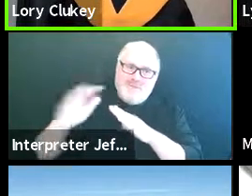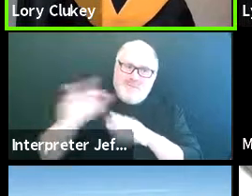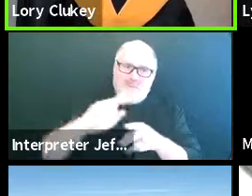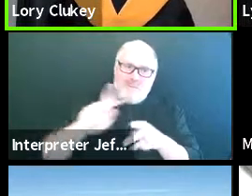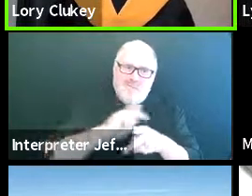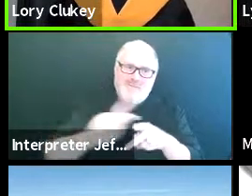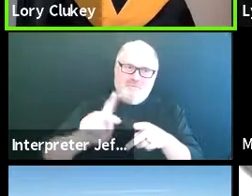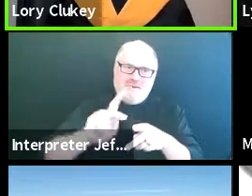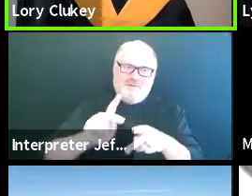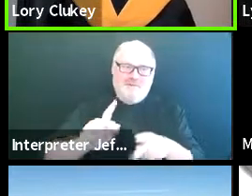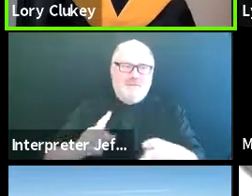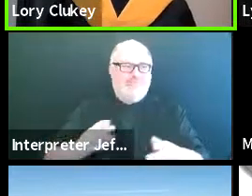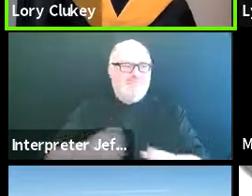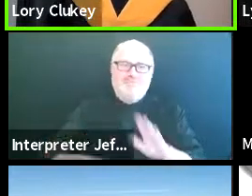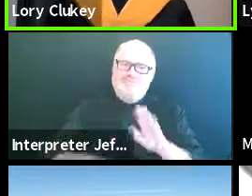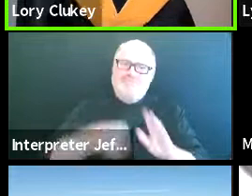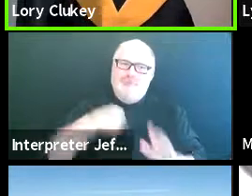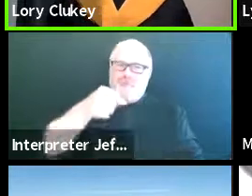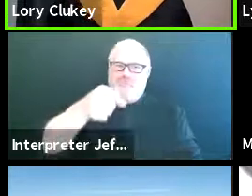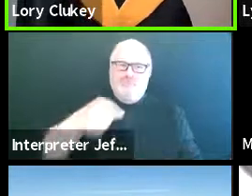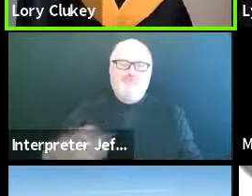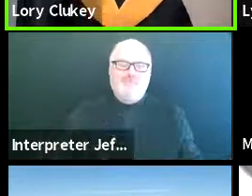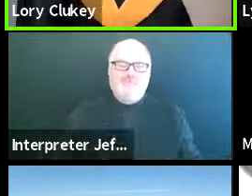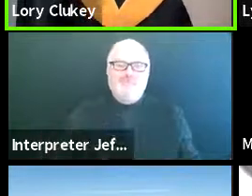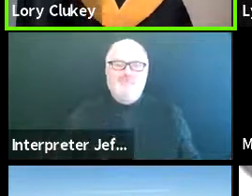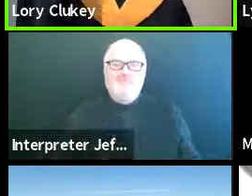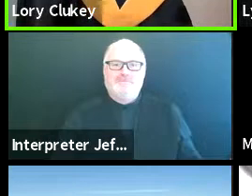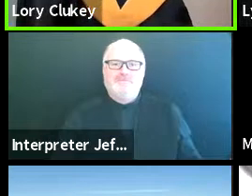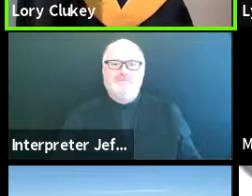And we're so very proud of you.